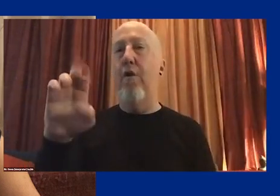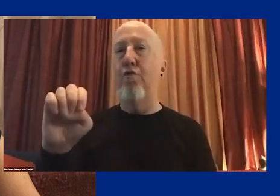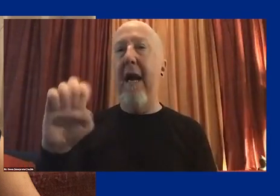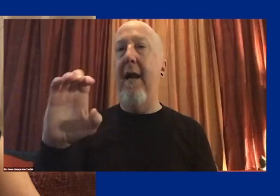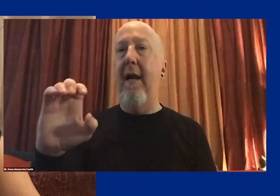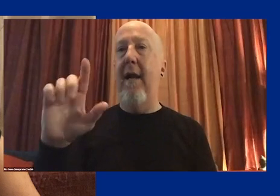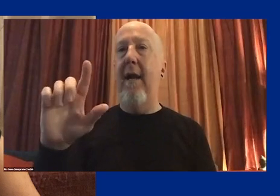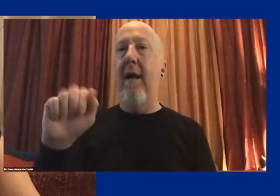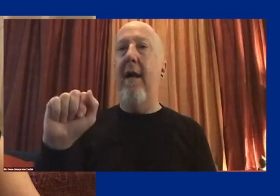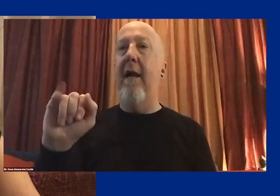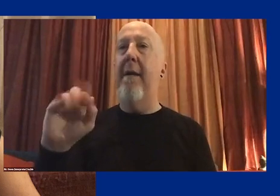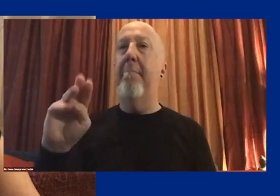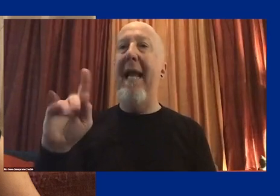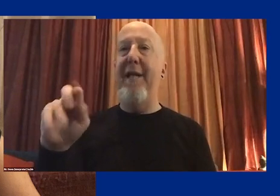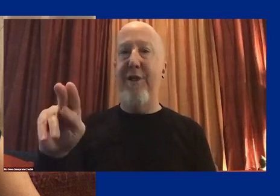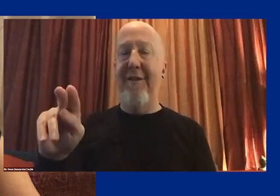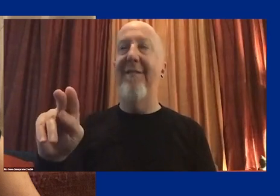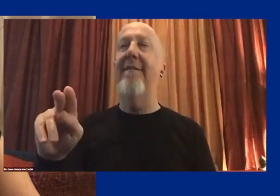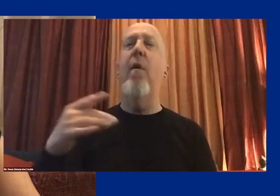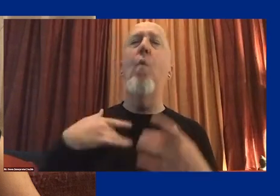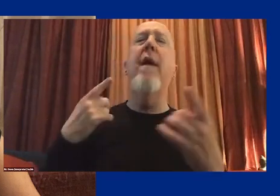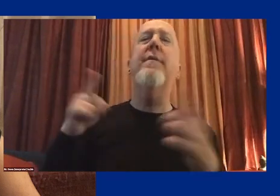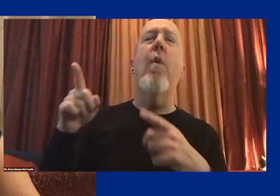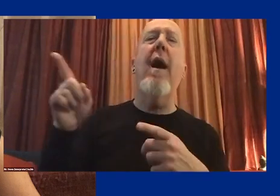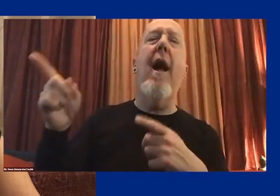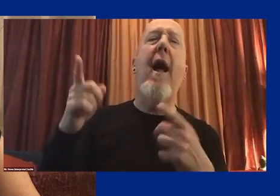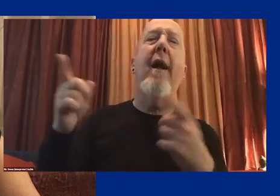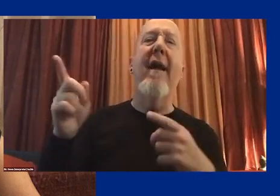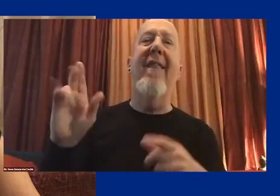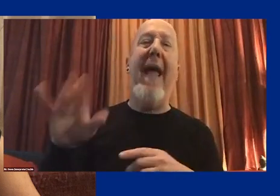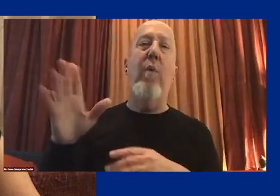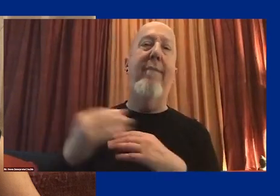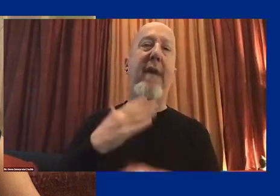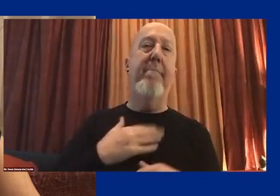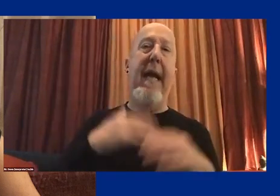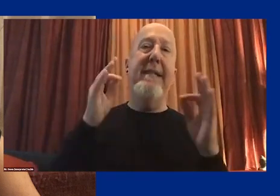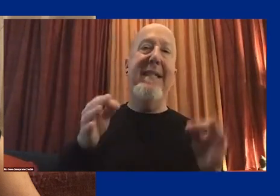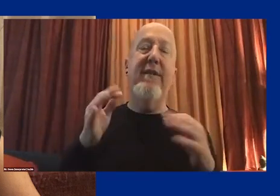decision. But what I would be balancing is,